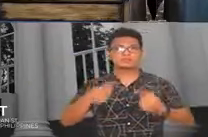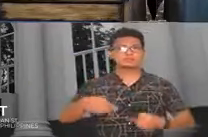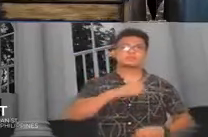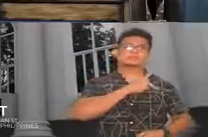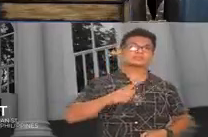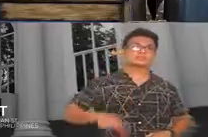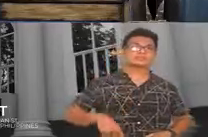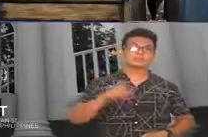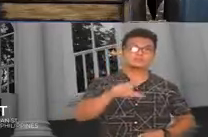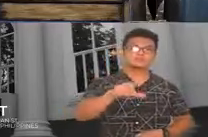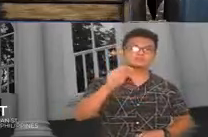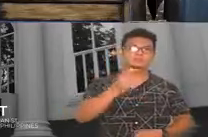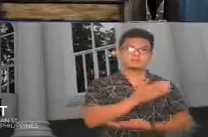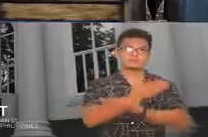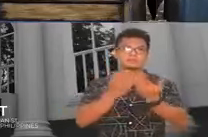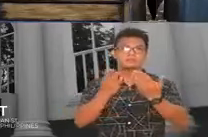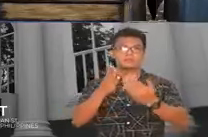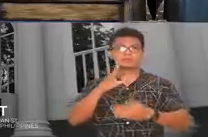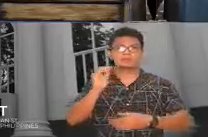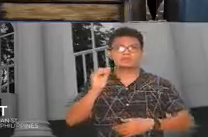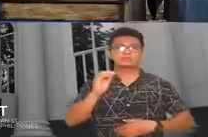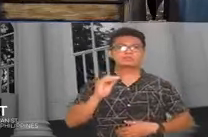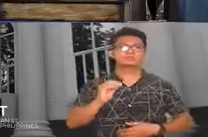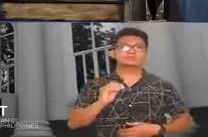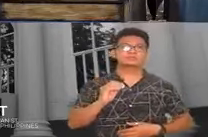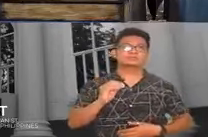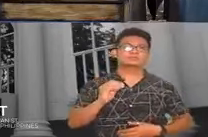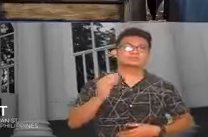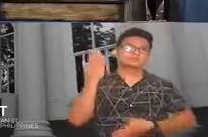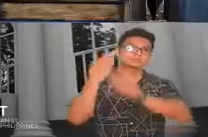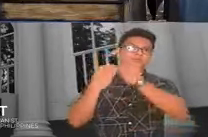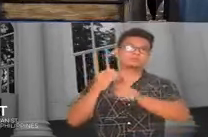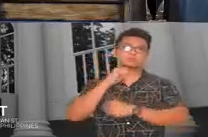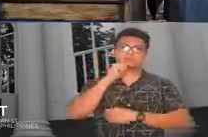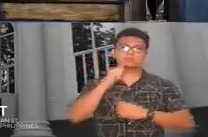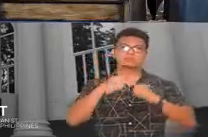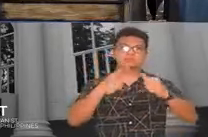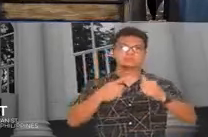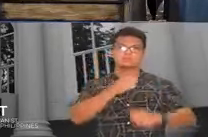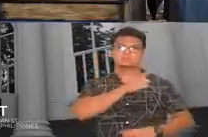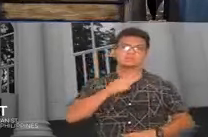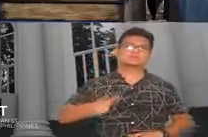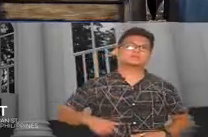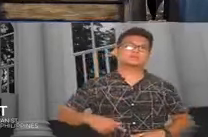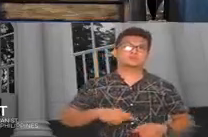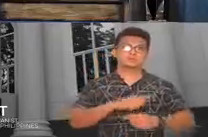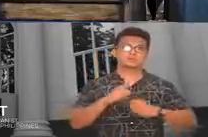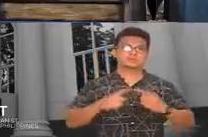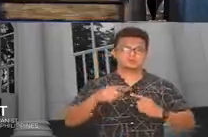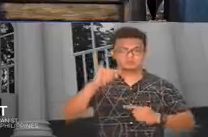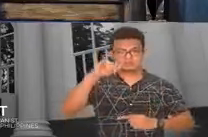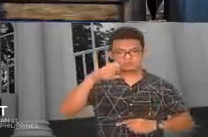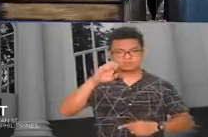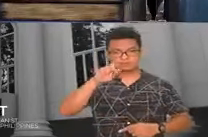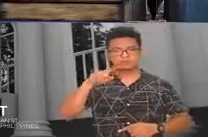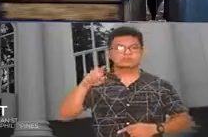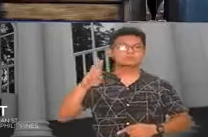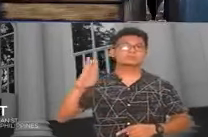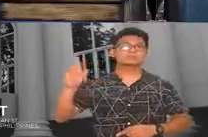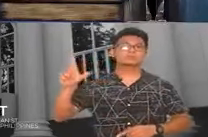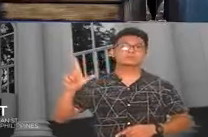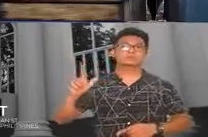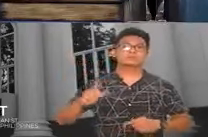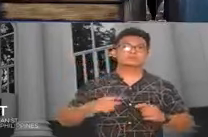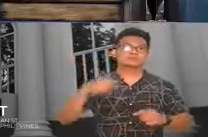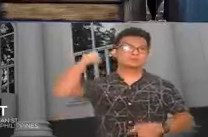my youth. Was it that told my Lord what I did when Jezebel slew the prophets of the